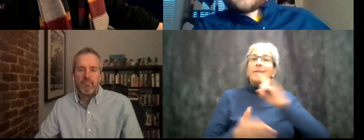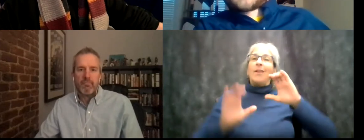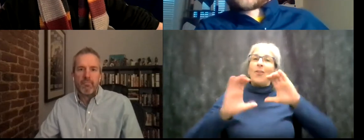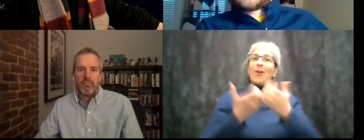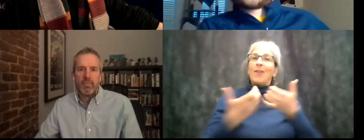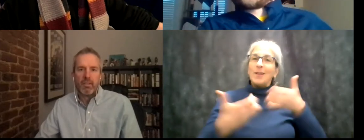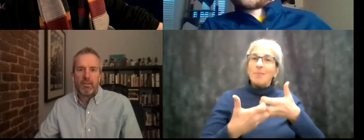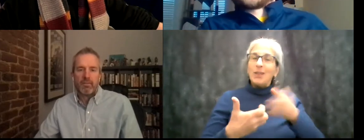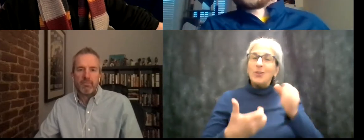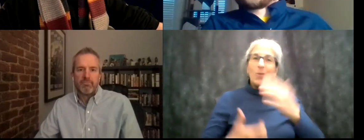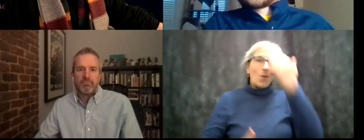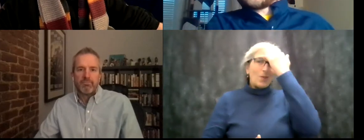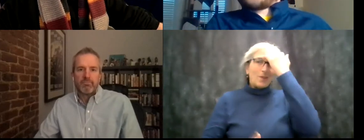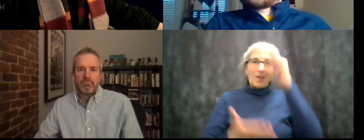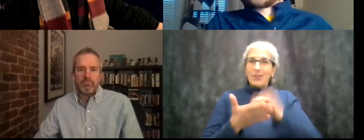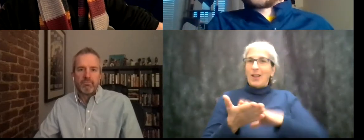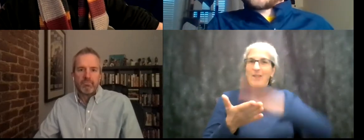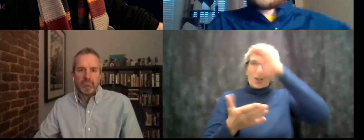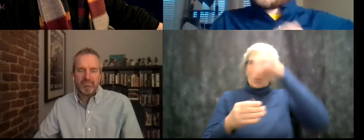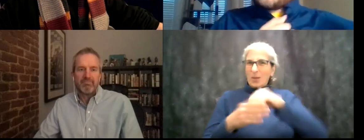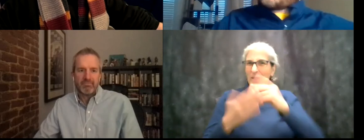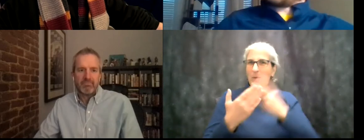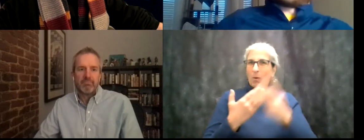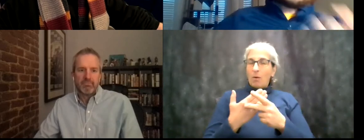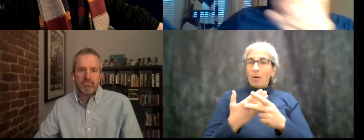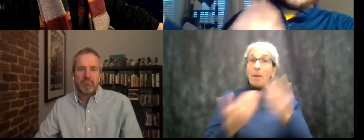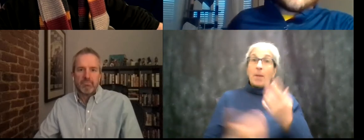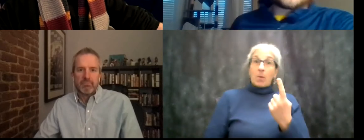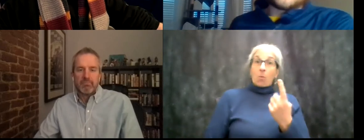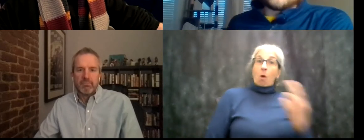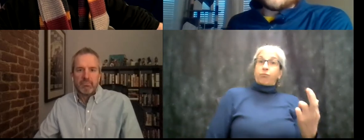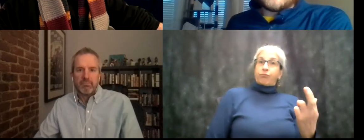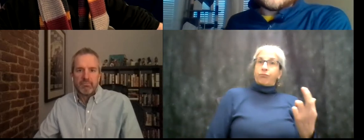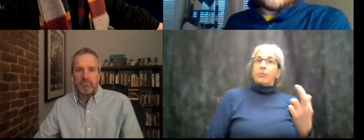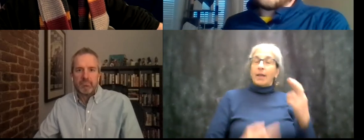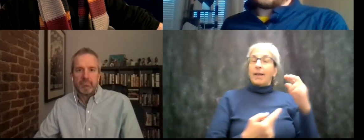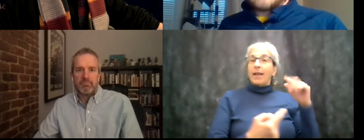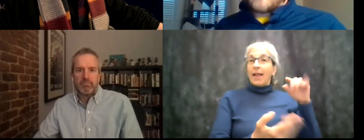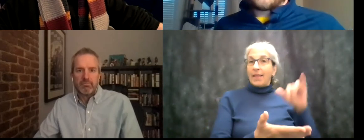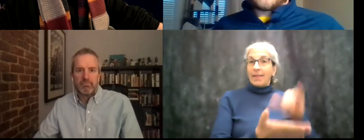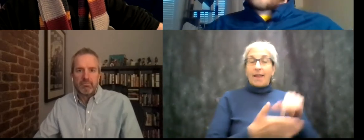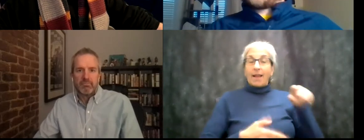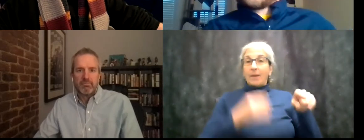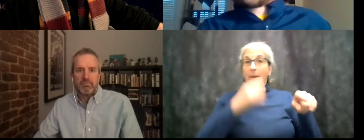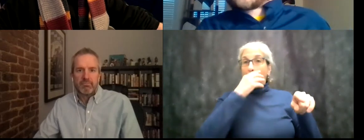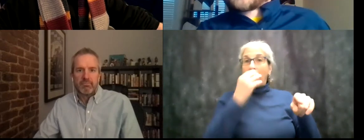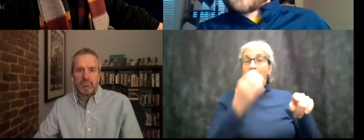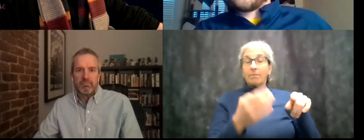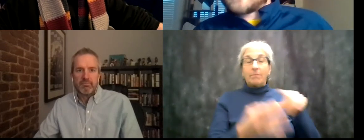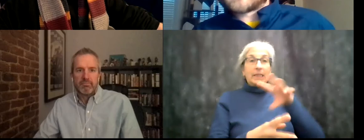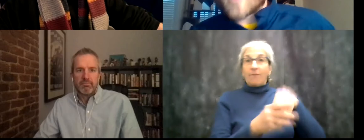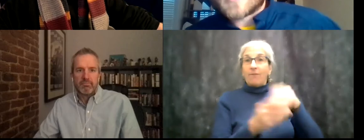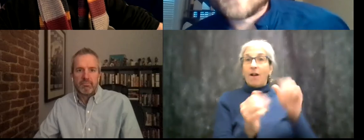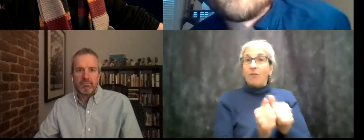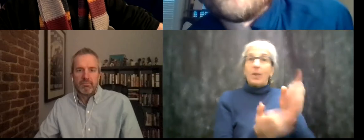one of your closest friends from your gaming program, he goes and designs the next Call of Duty. Well, he needs help. He trusts you.